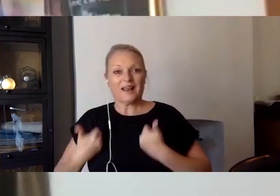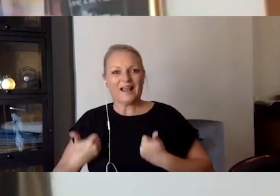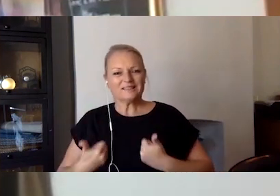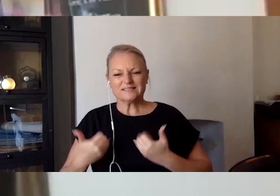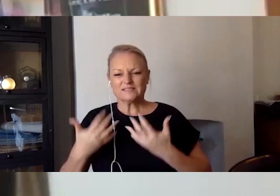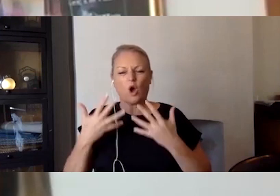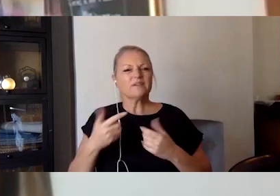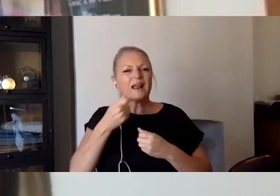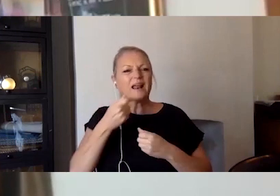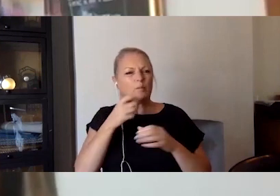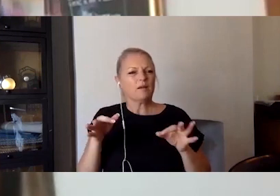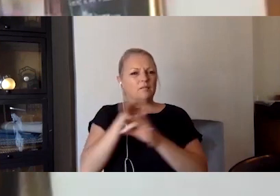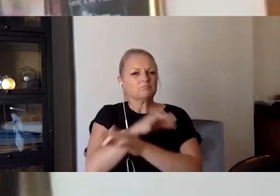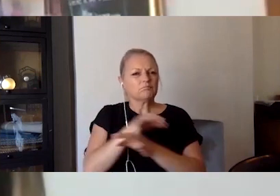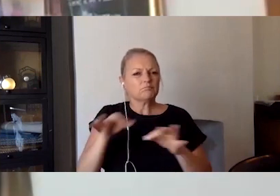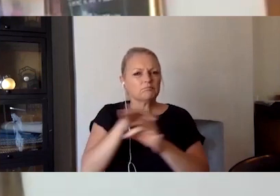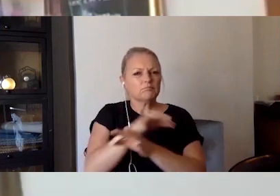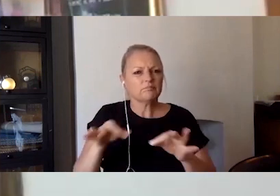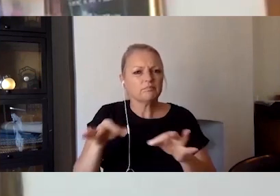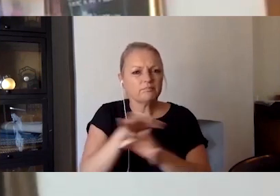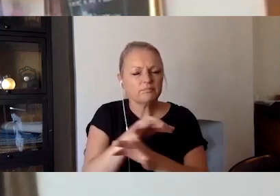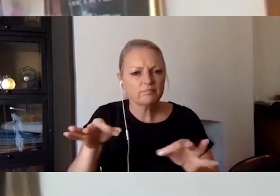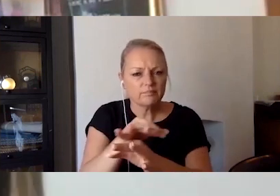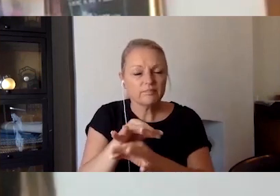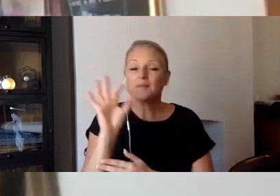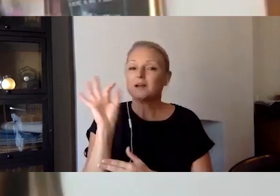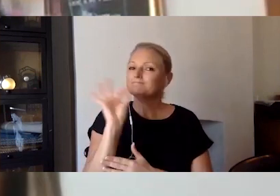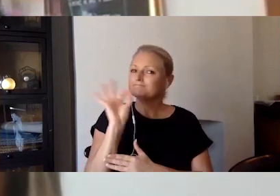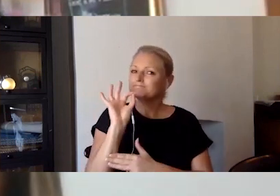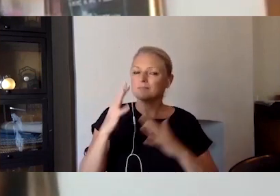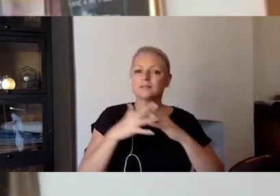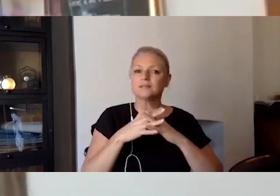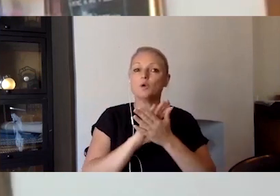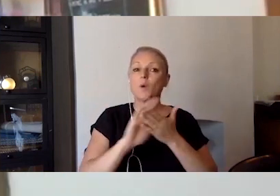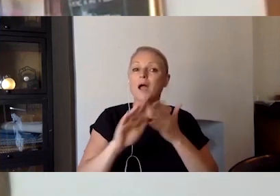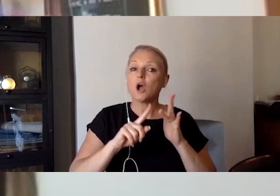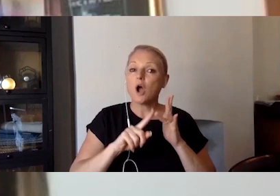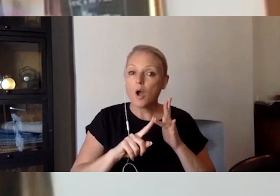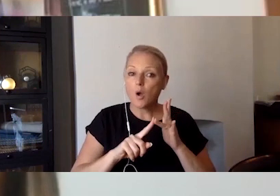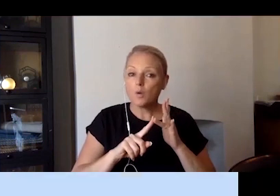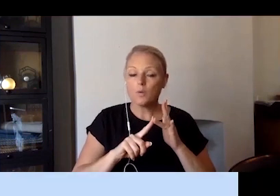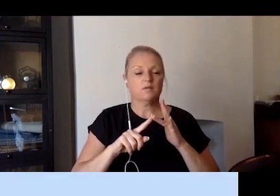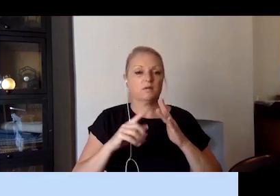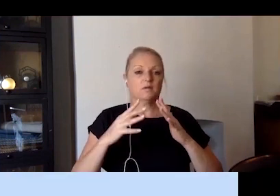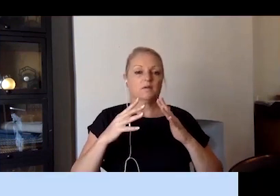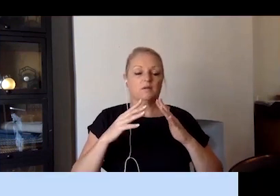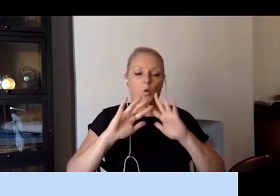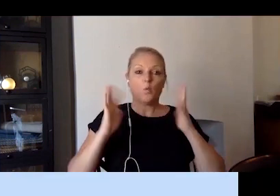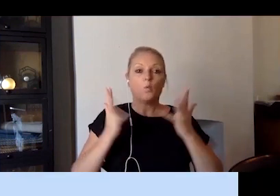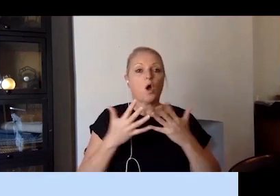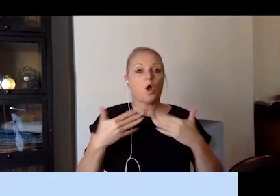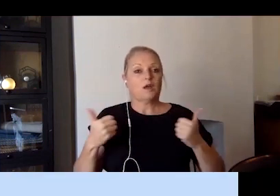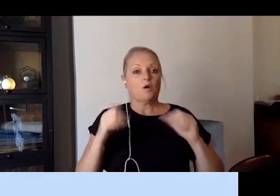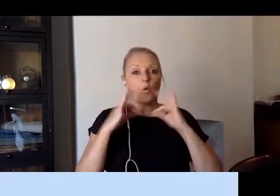Health Organization actually defined mental health as a state of well-being in which